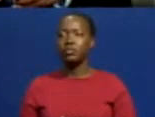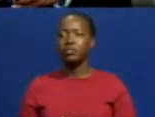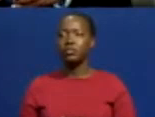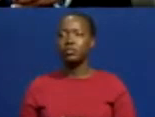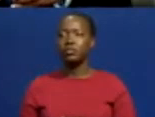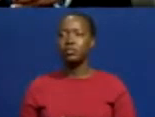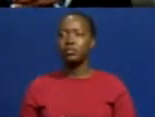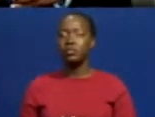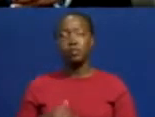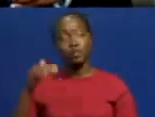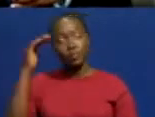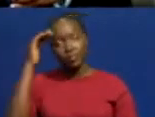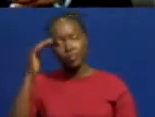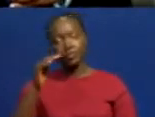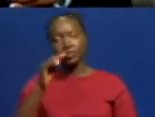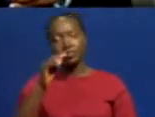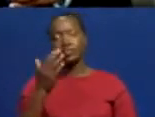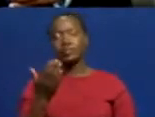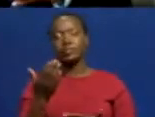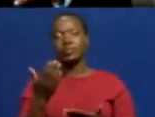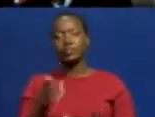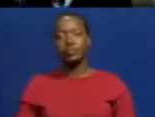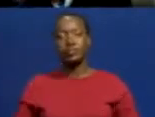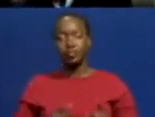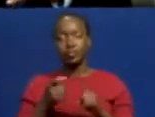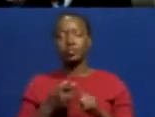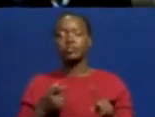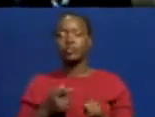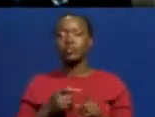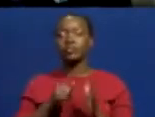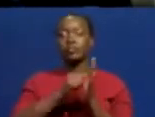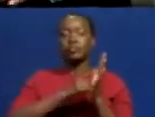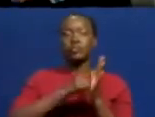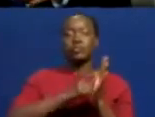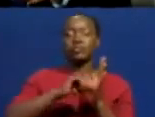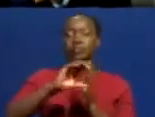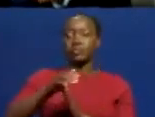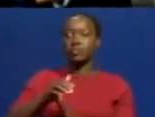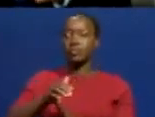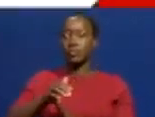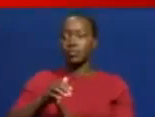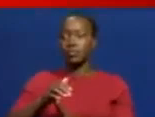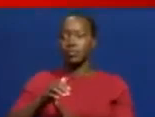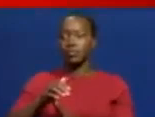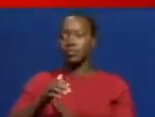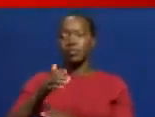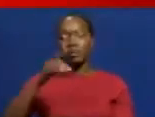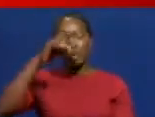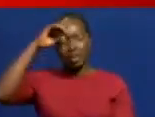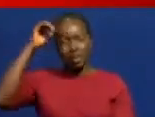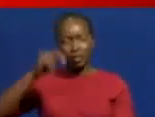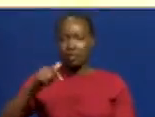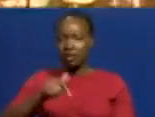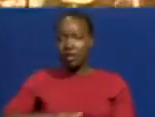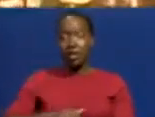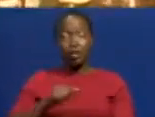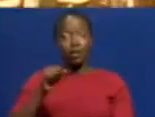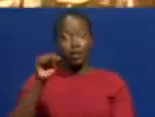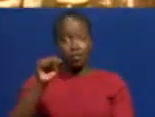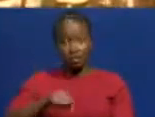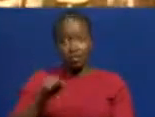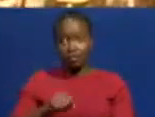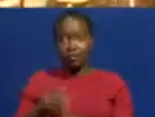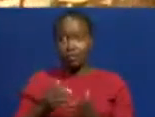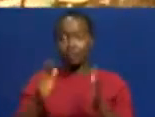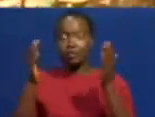Well, hello there, Okumu. We are coming to you live from Makueni County. It is very hot today, but yes, we are here